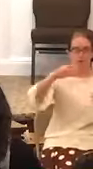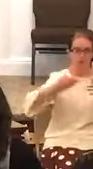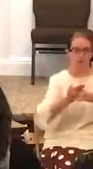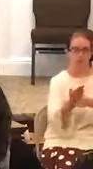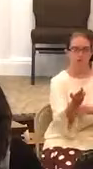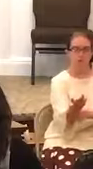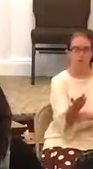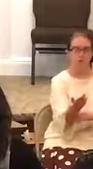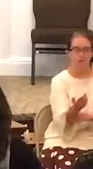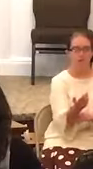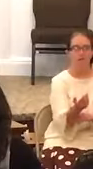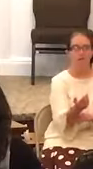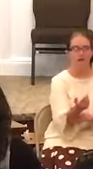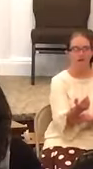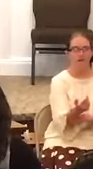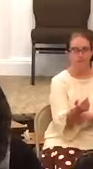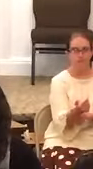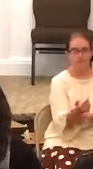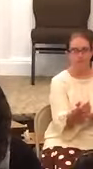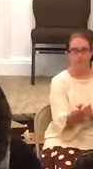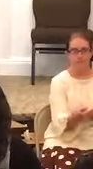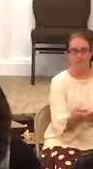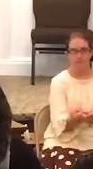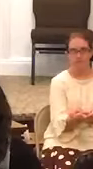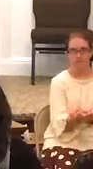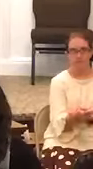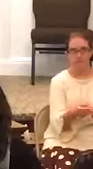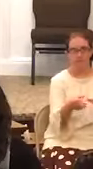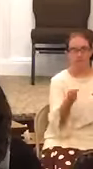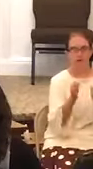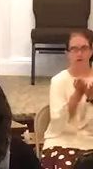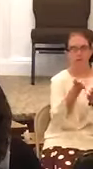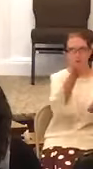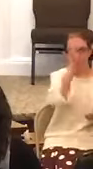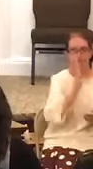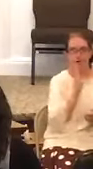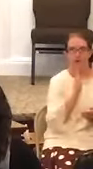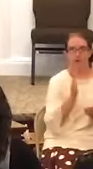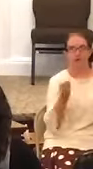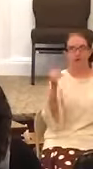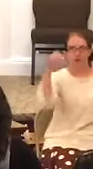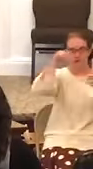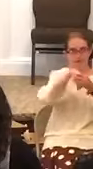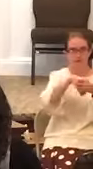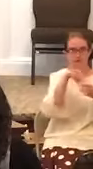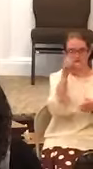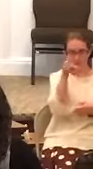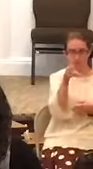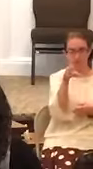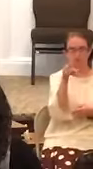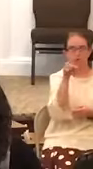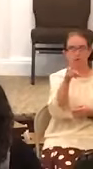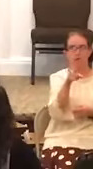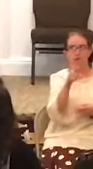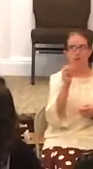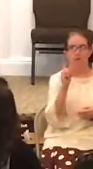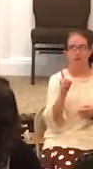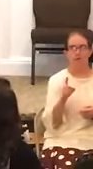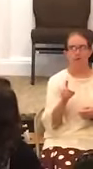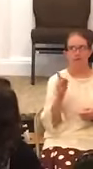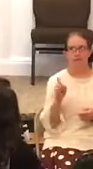through. Hallelujah. Amen. Taking that Word of God, and it comes into you, and you are the one